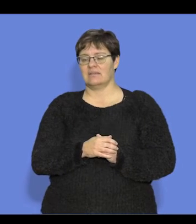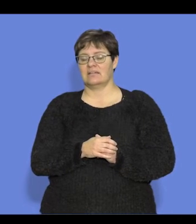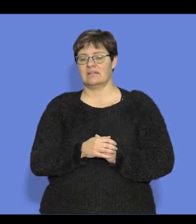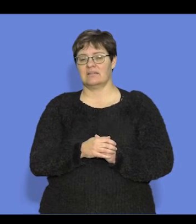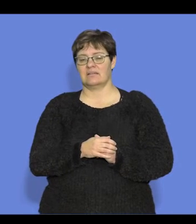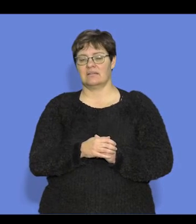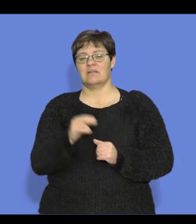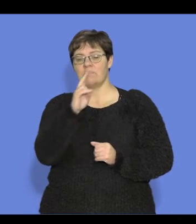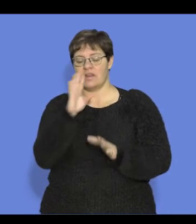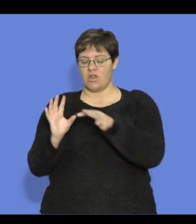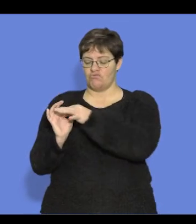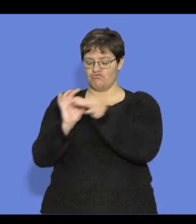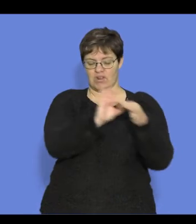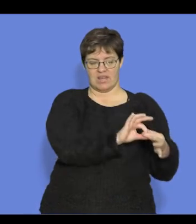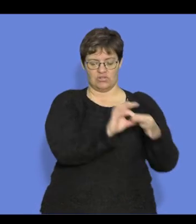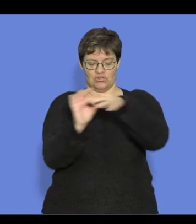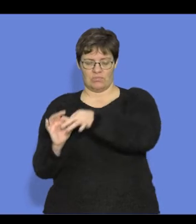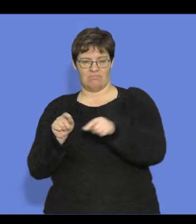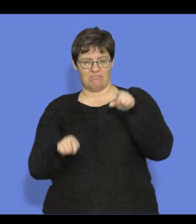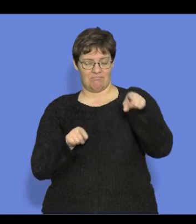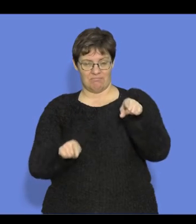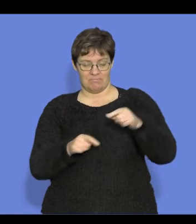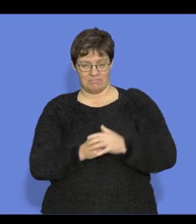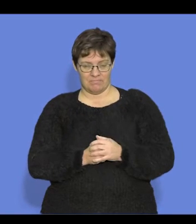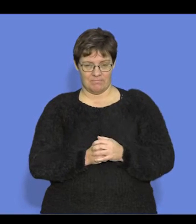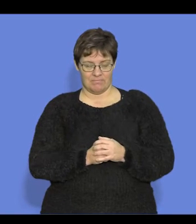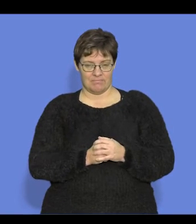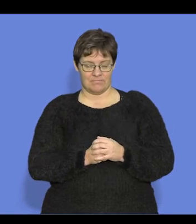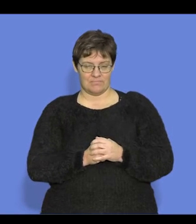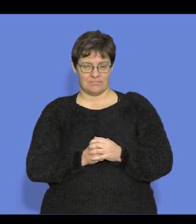the relationship word.